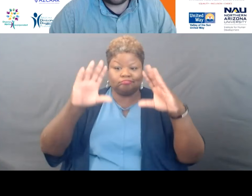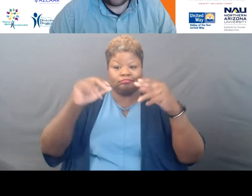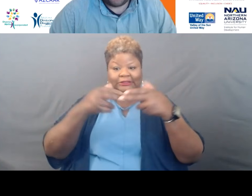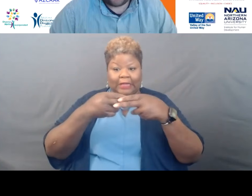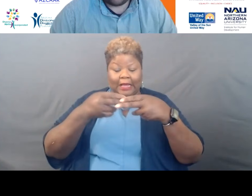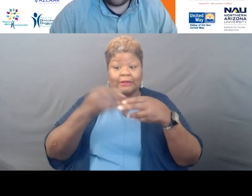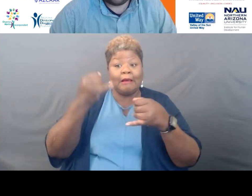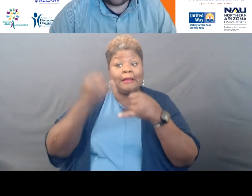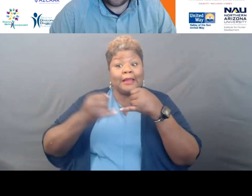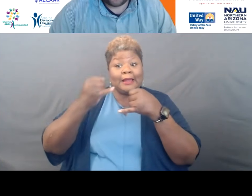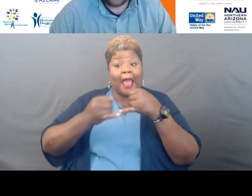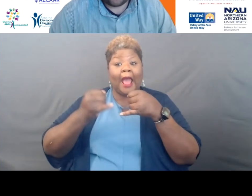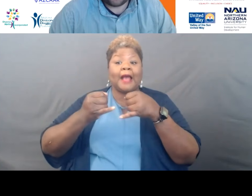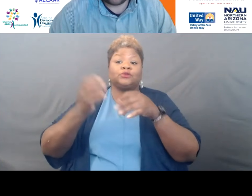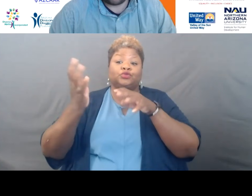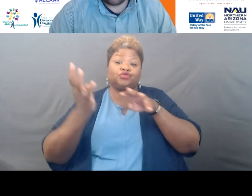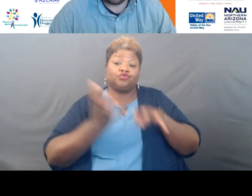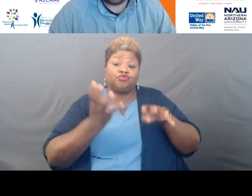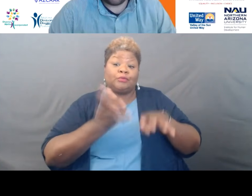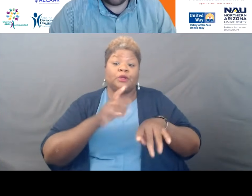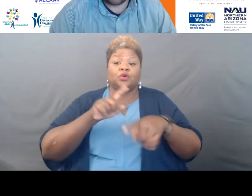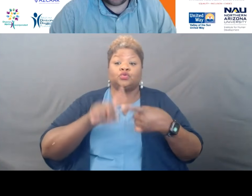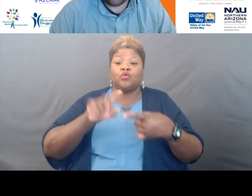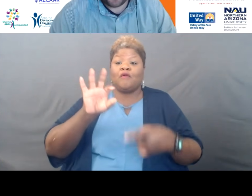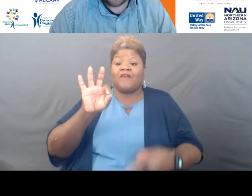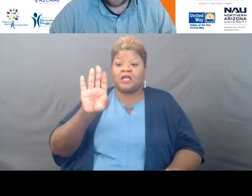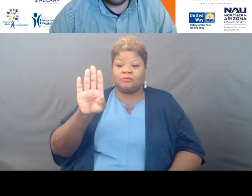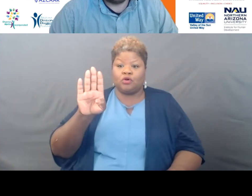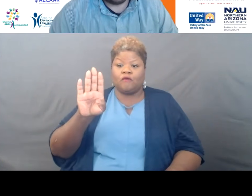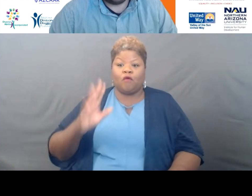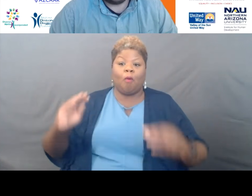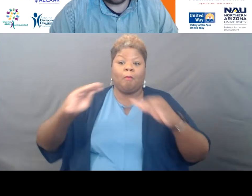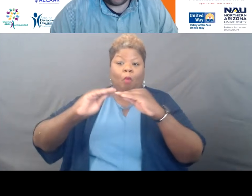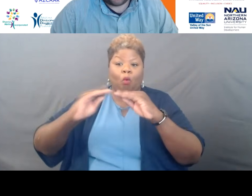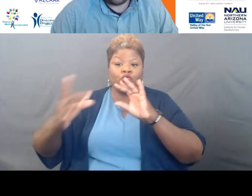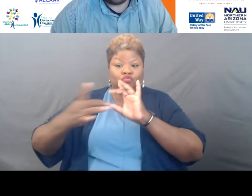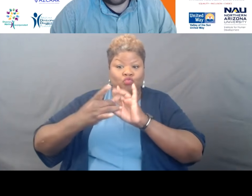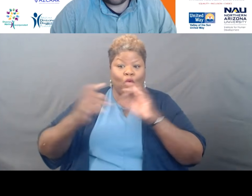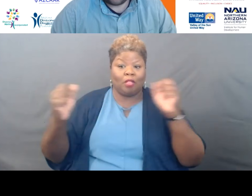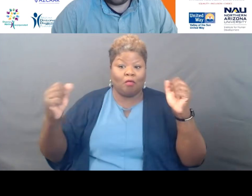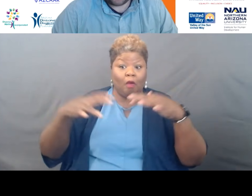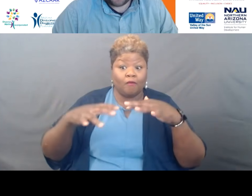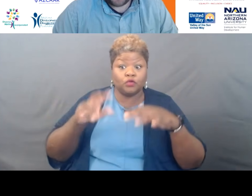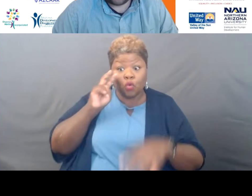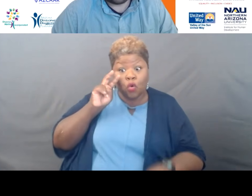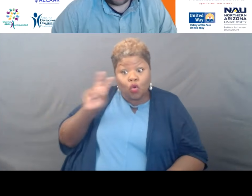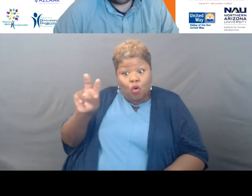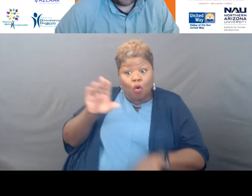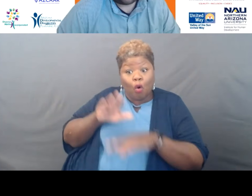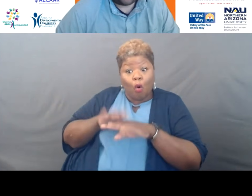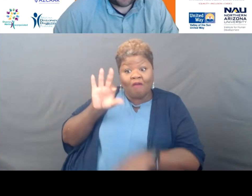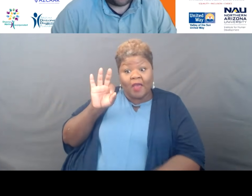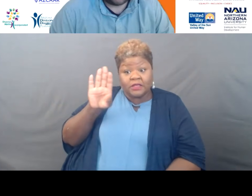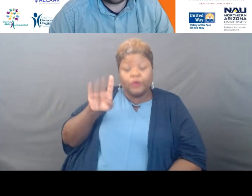we're live streaming to Facebook right now as a kind of overflow room for the conference. And if you're watching on Facebook, you might have